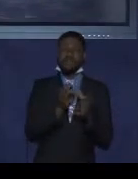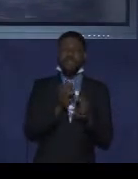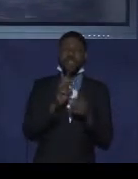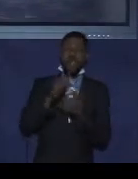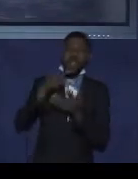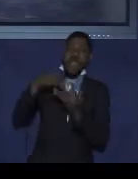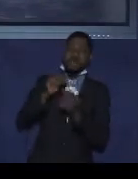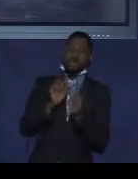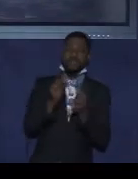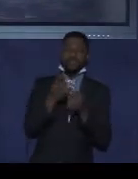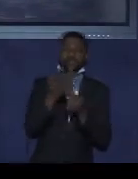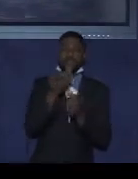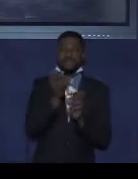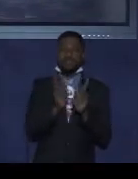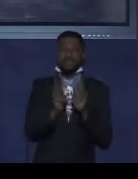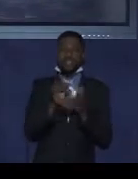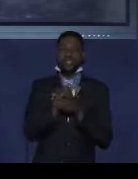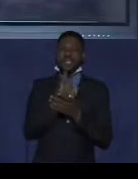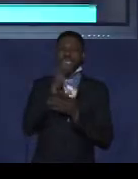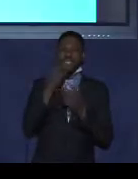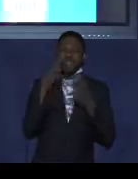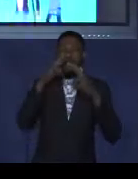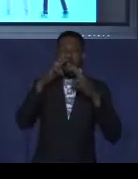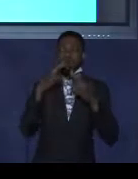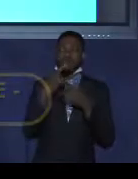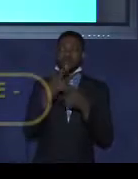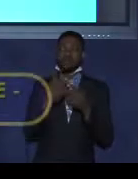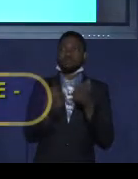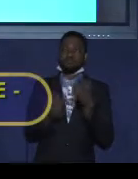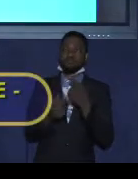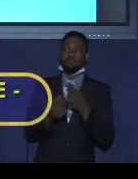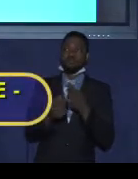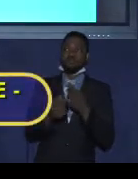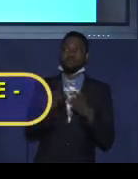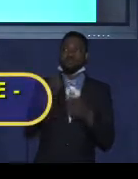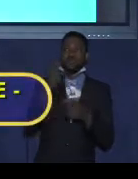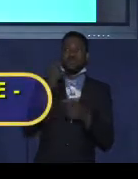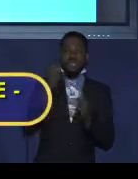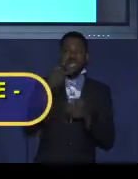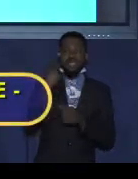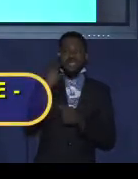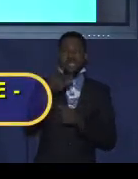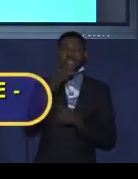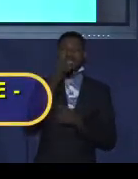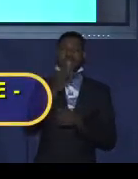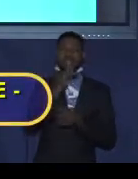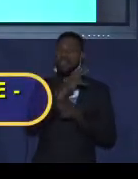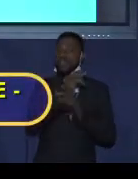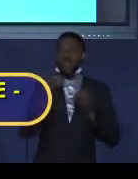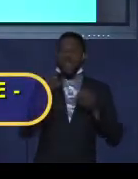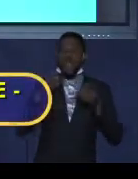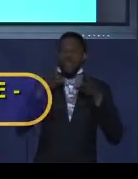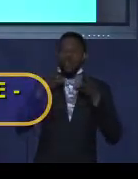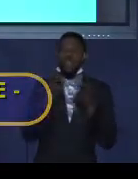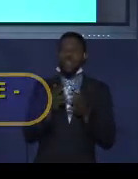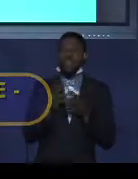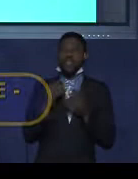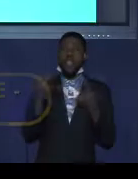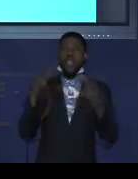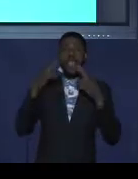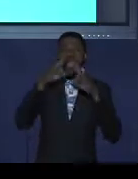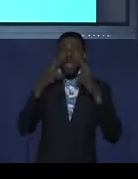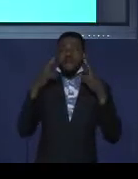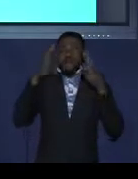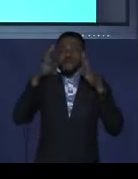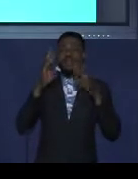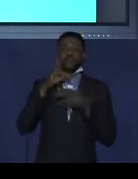or among groups of people. That's a conflict. So you can see here, there is no way